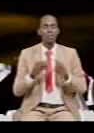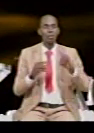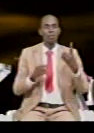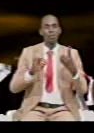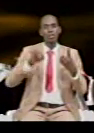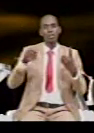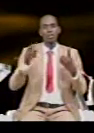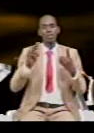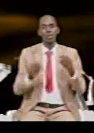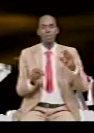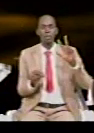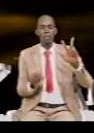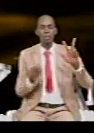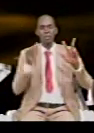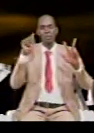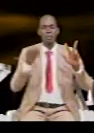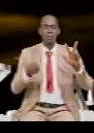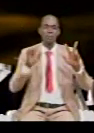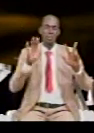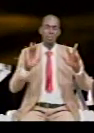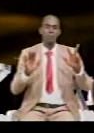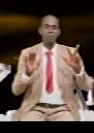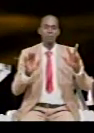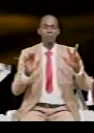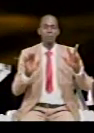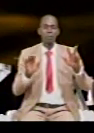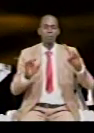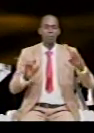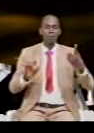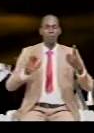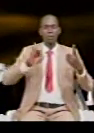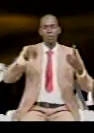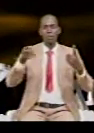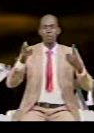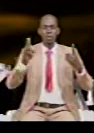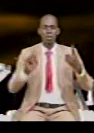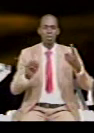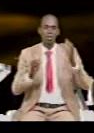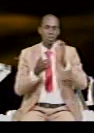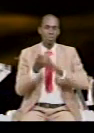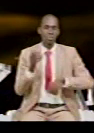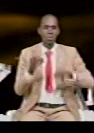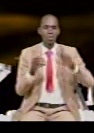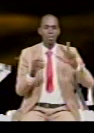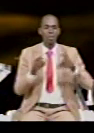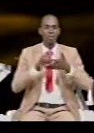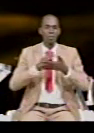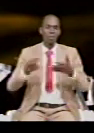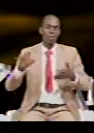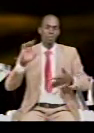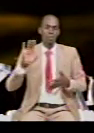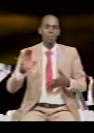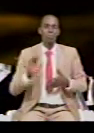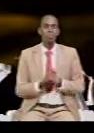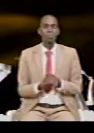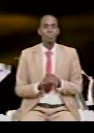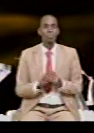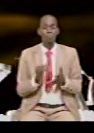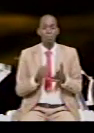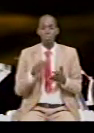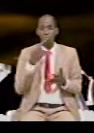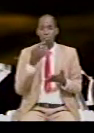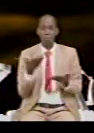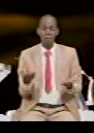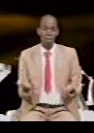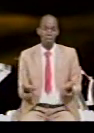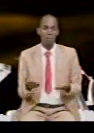In First John chapter 3, verse 5, 1 John chapter 3, in verse 5, it says there,